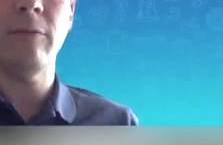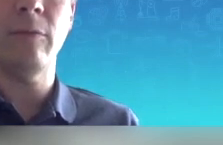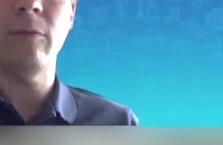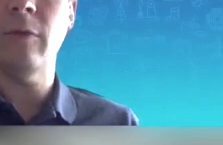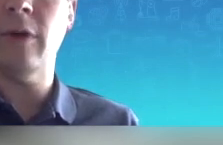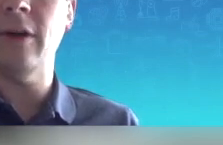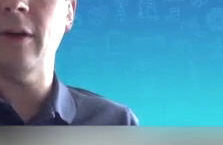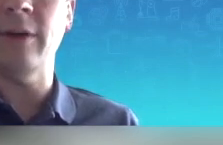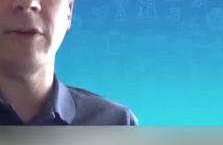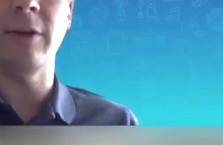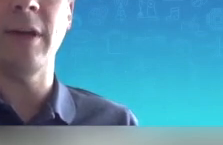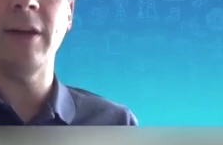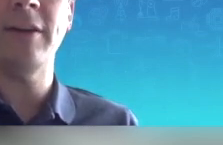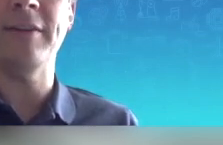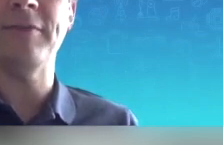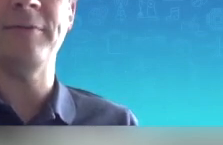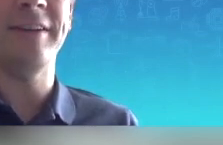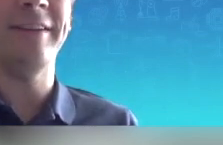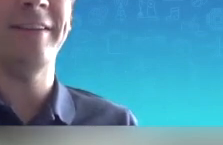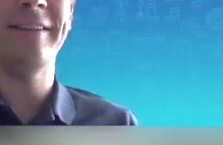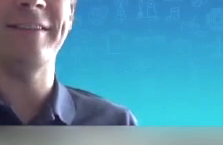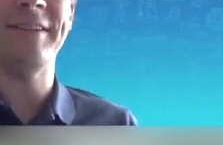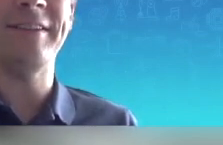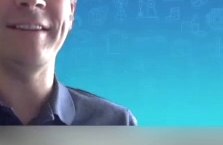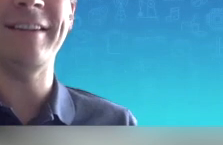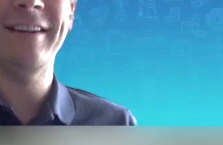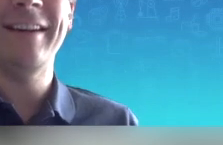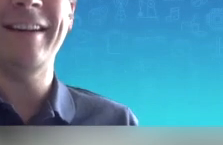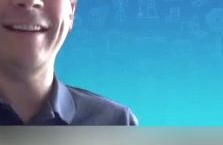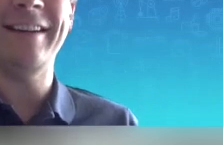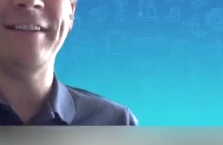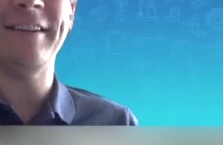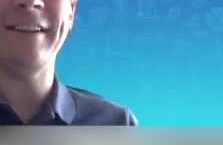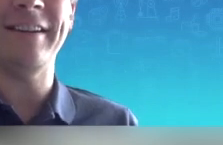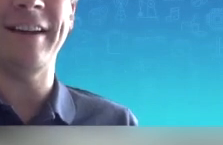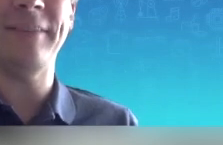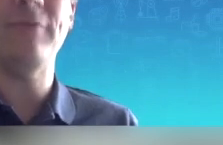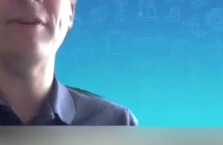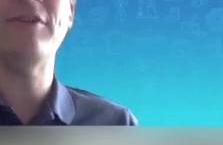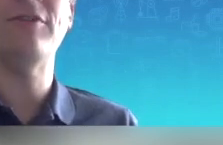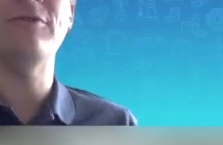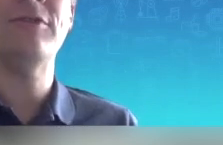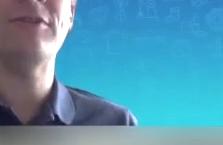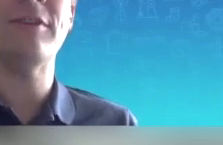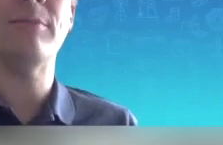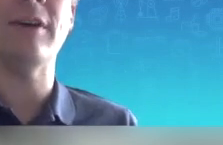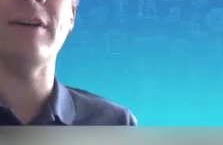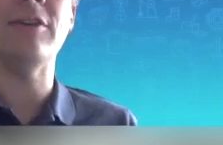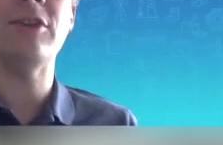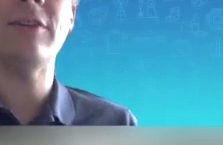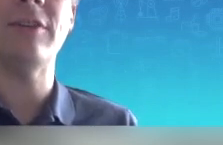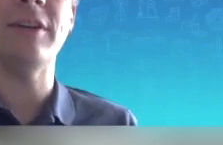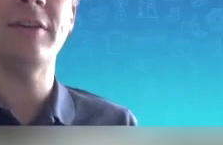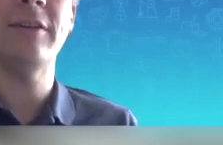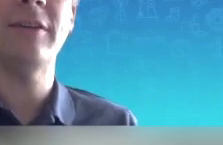I'm Tom Nagy, as Mickey said, and I'm going to start